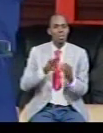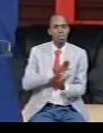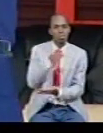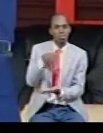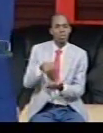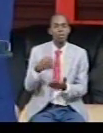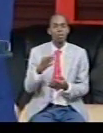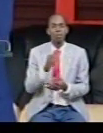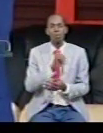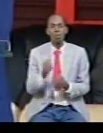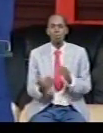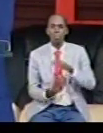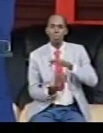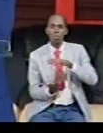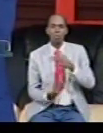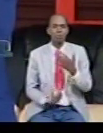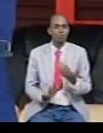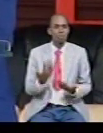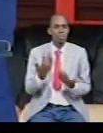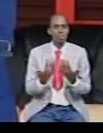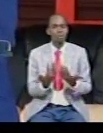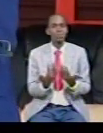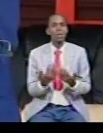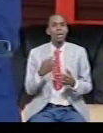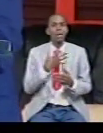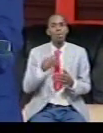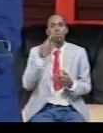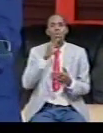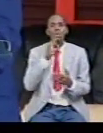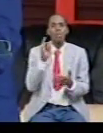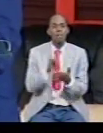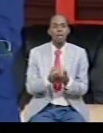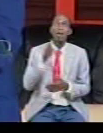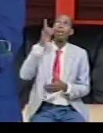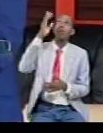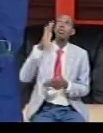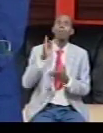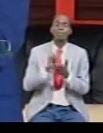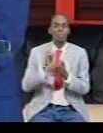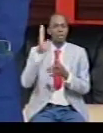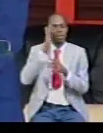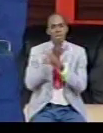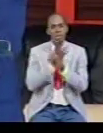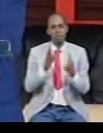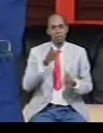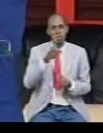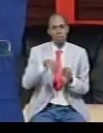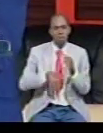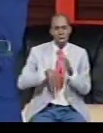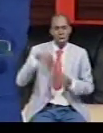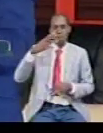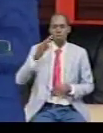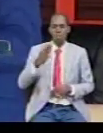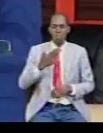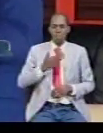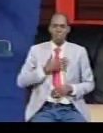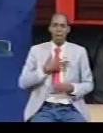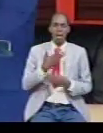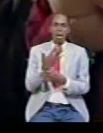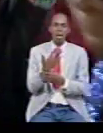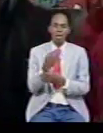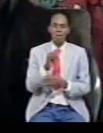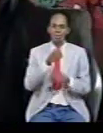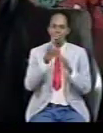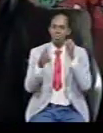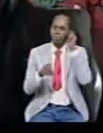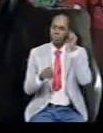fiery furnace. And who is that God that shall deliver you out of my hands?